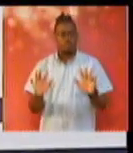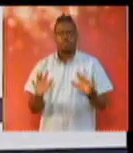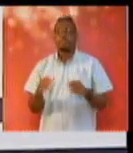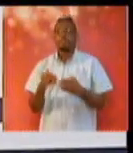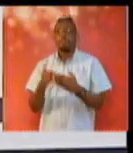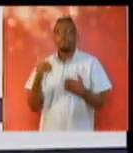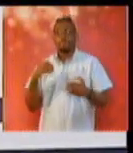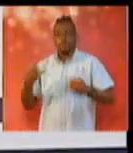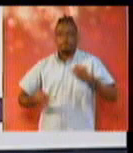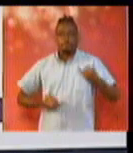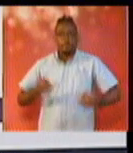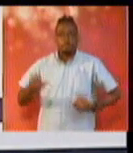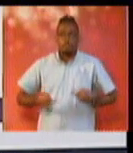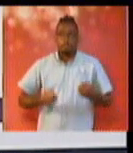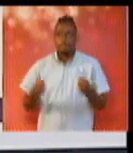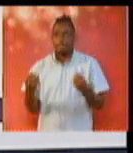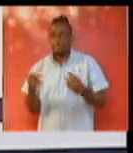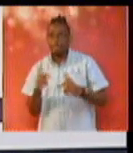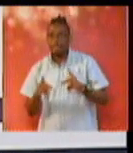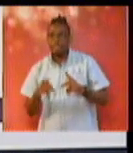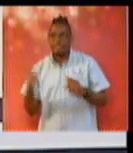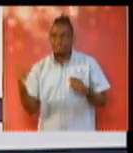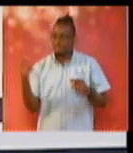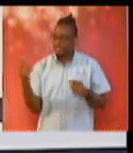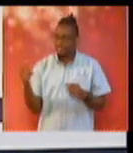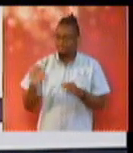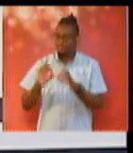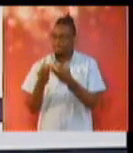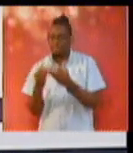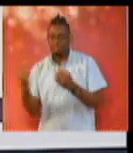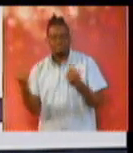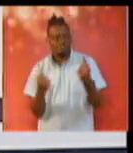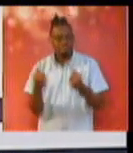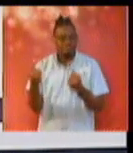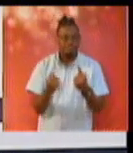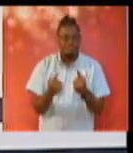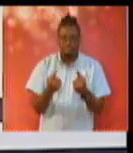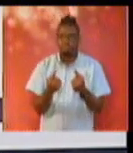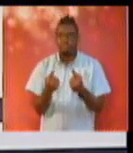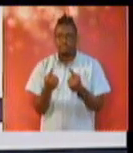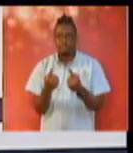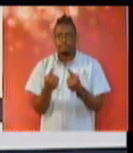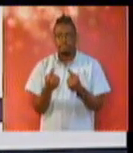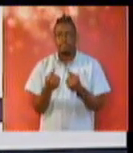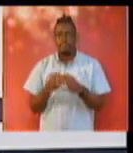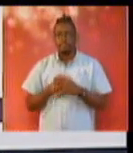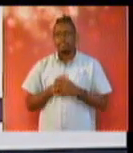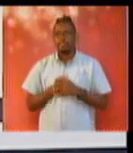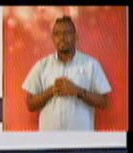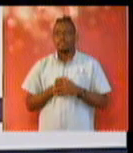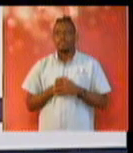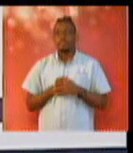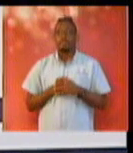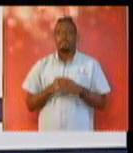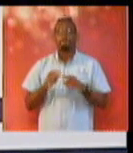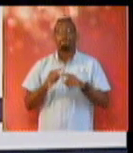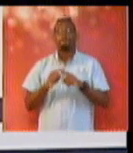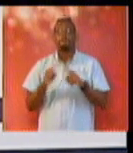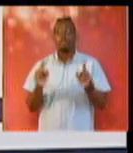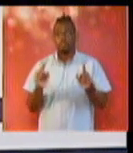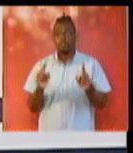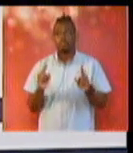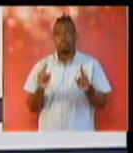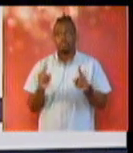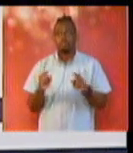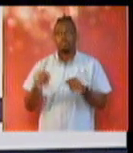be invited by family and friends, or even the occasional dropping at homes in the neighborhood, be